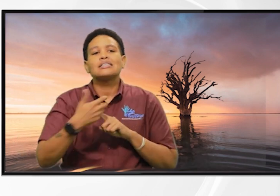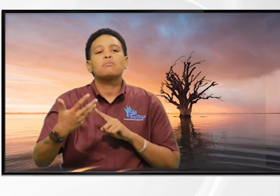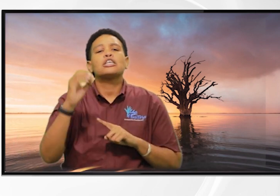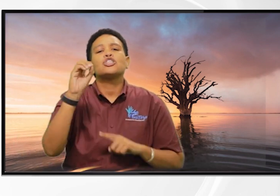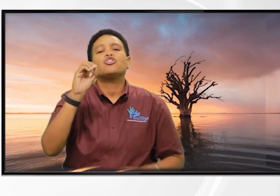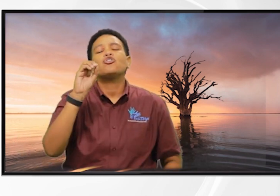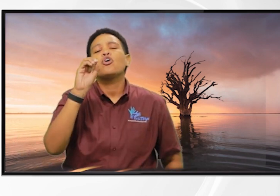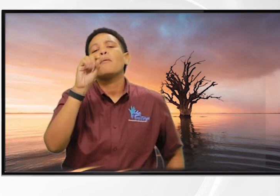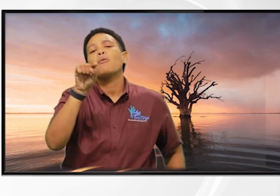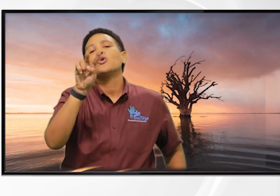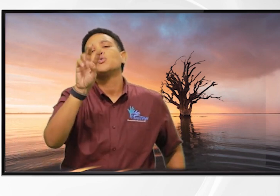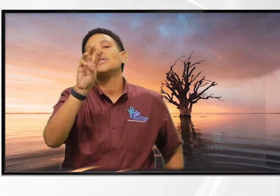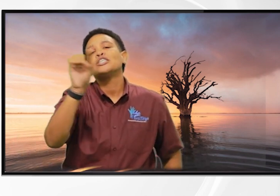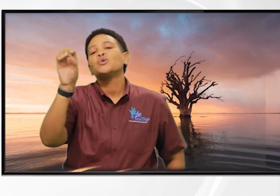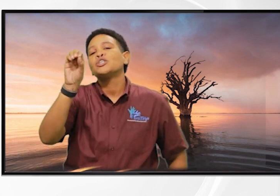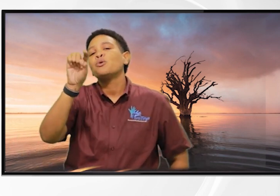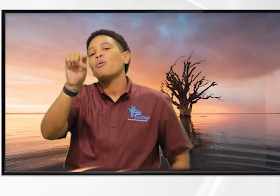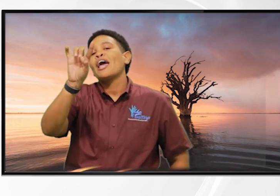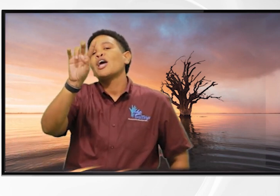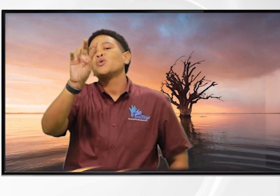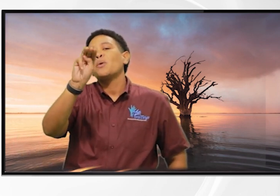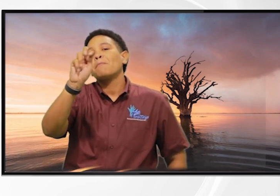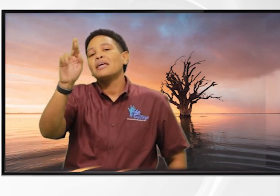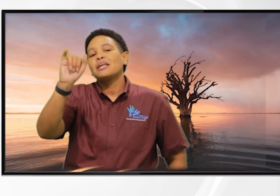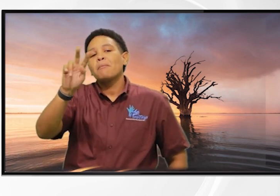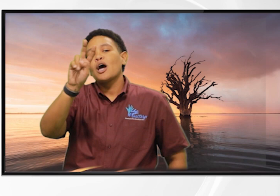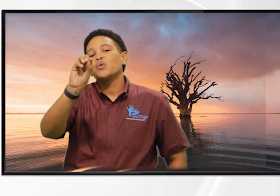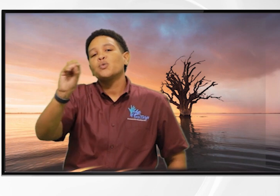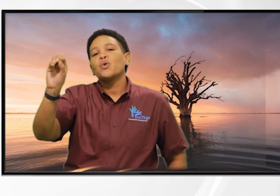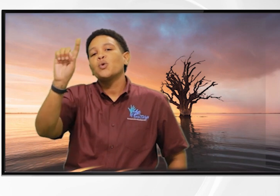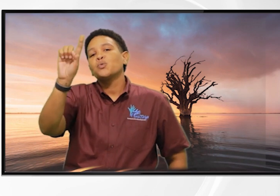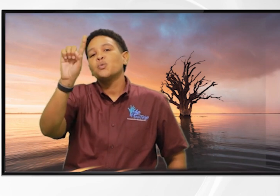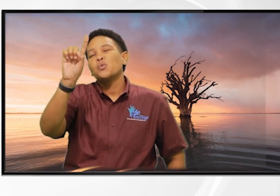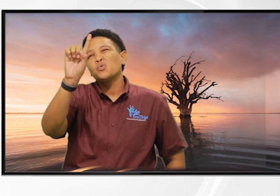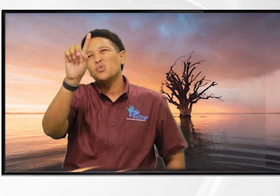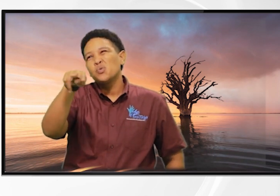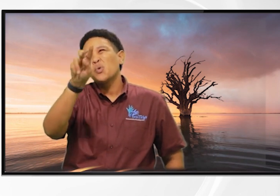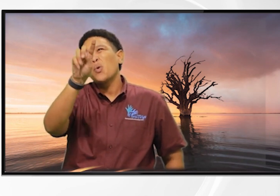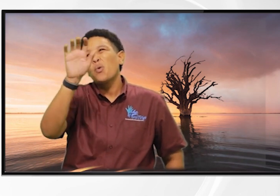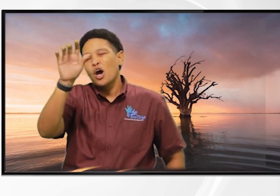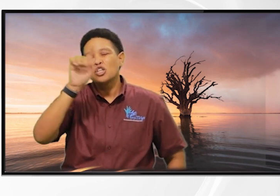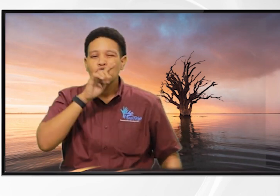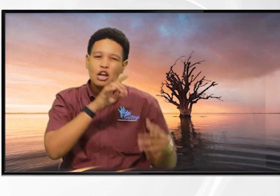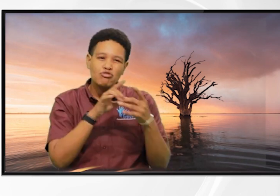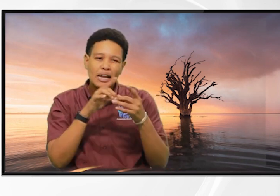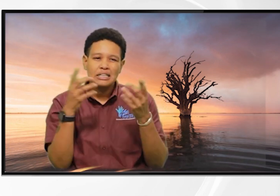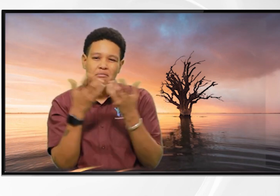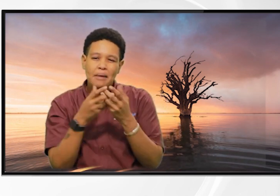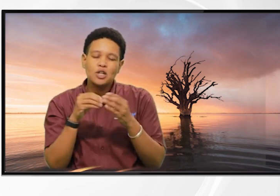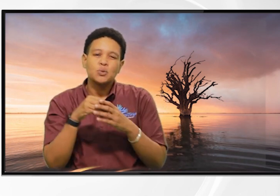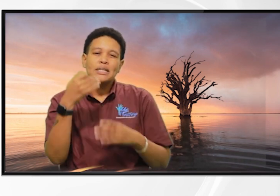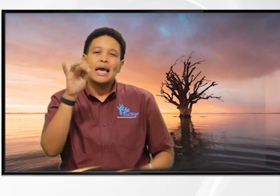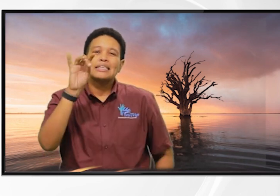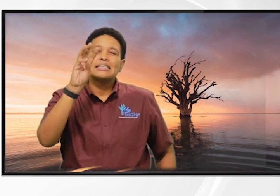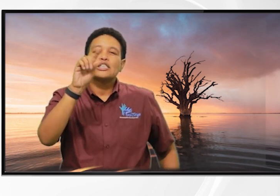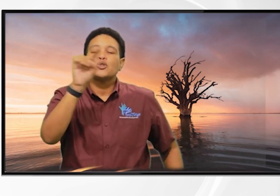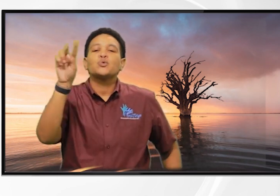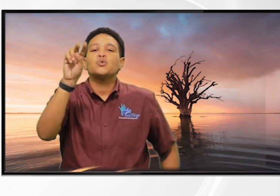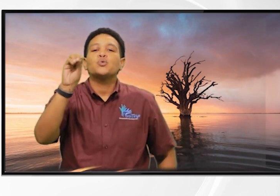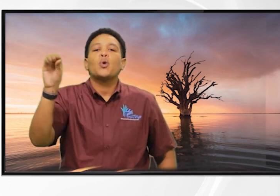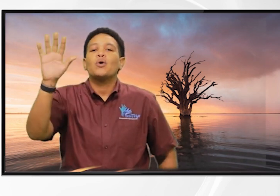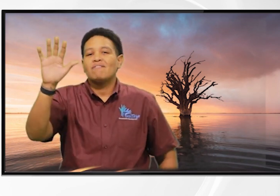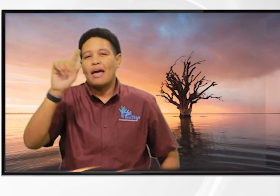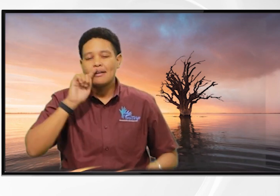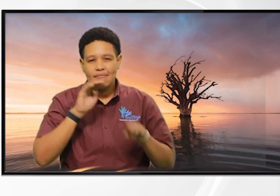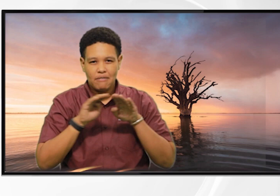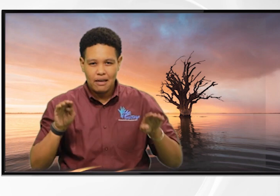to 0.82 meter by 2100 relative to 1986 to